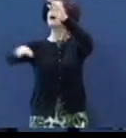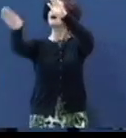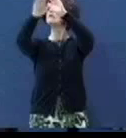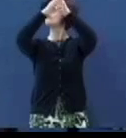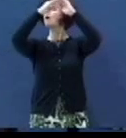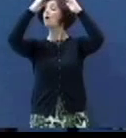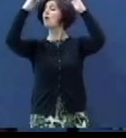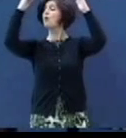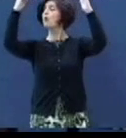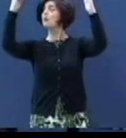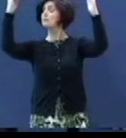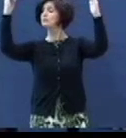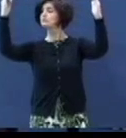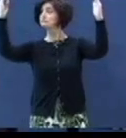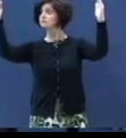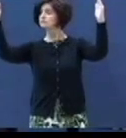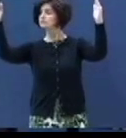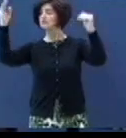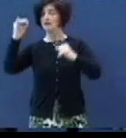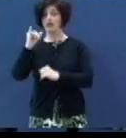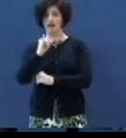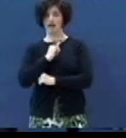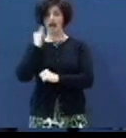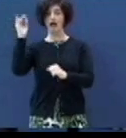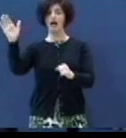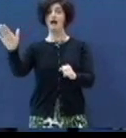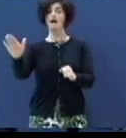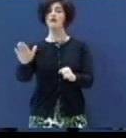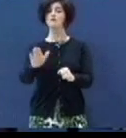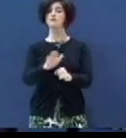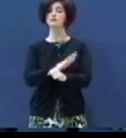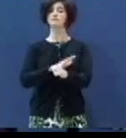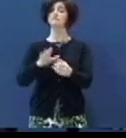home. I was filled with the